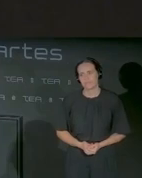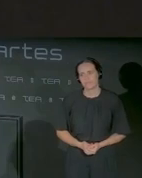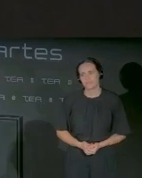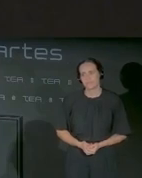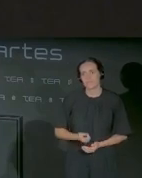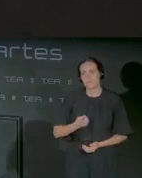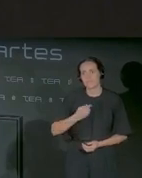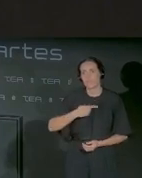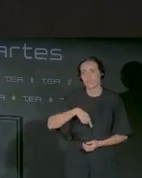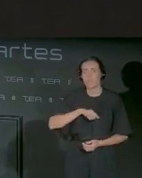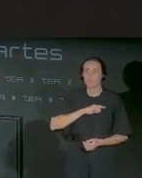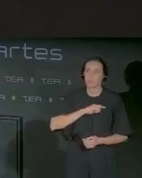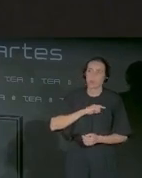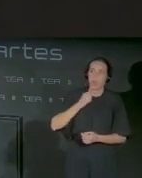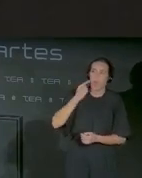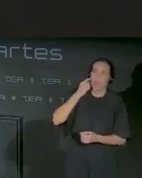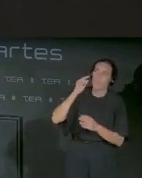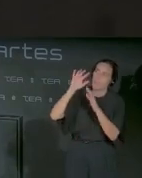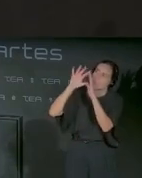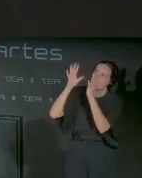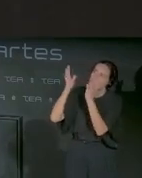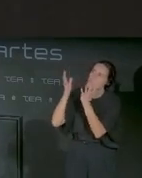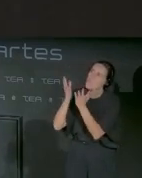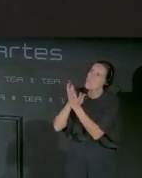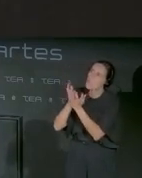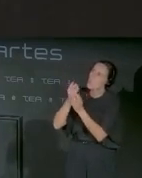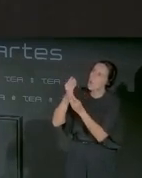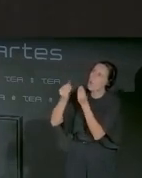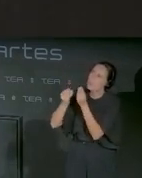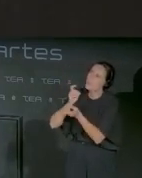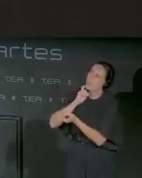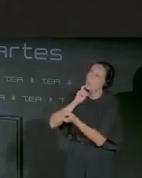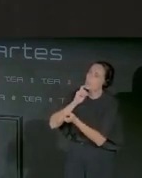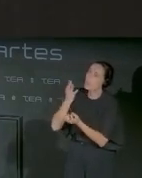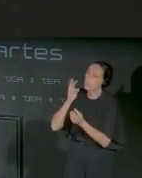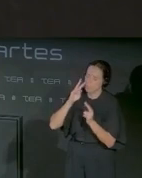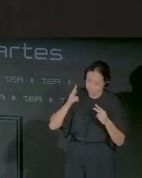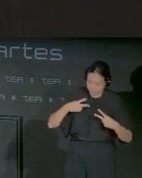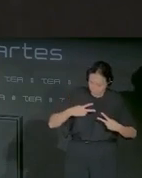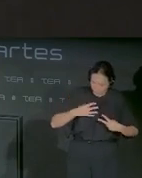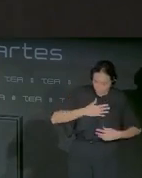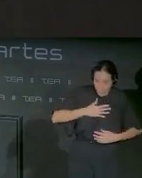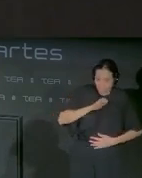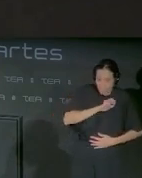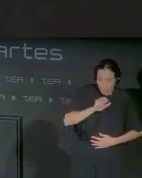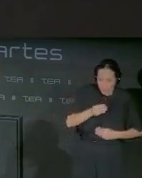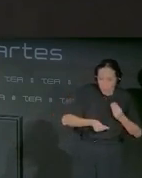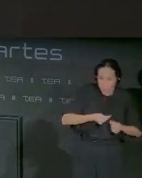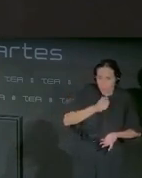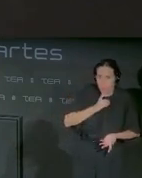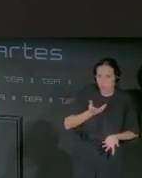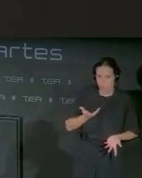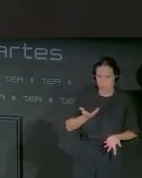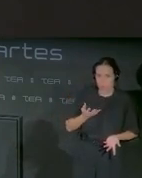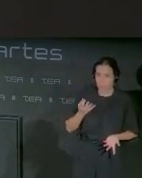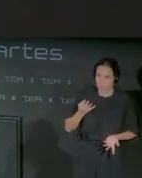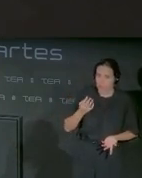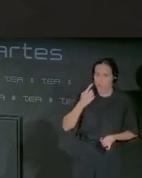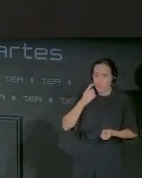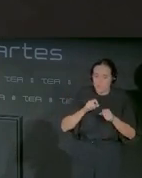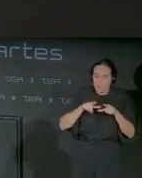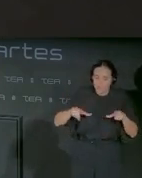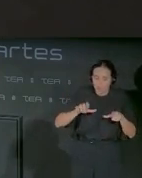foremost. And also, if you want to create a platform, I see platforms all over Europe for streamers, And it's a good thing for the sector, but it's really hard for